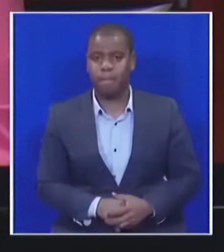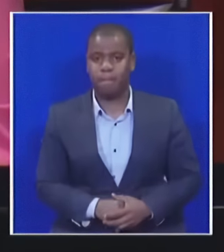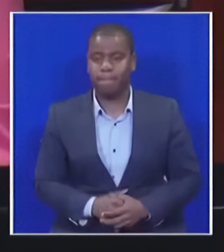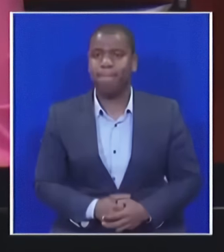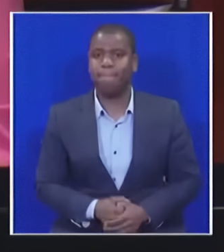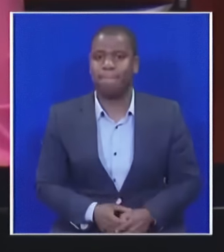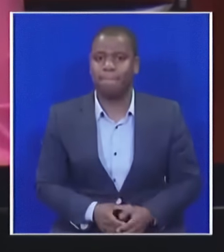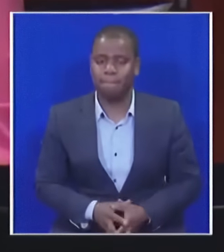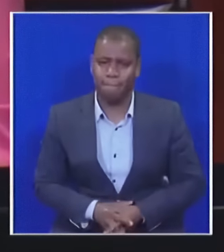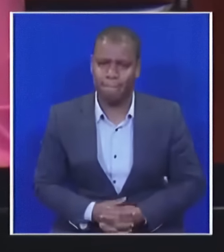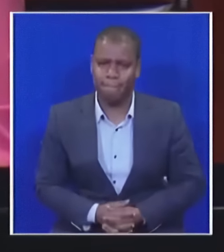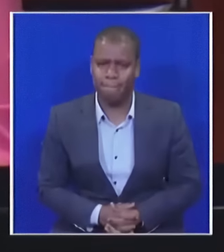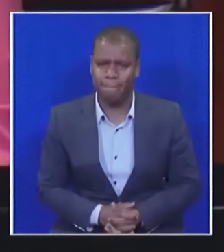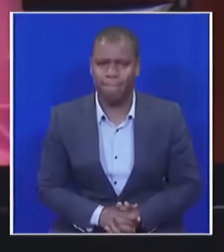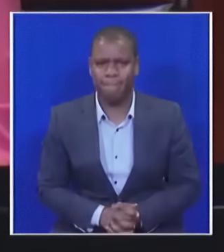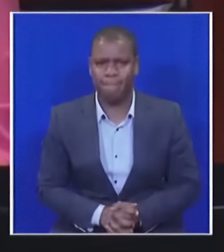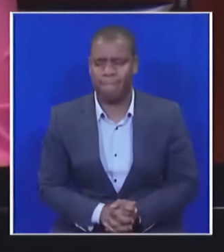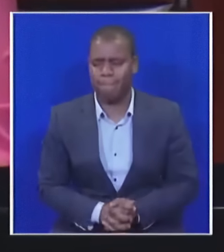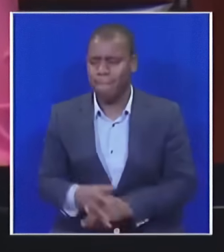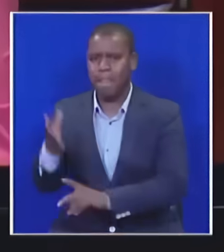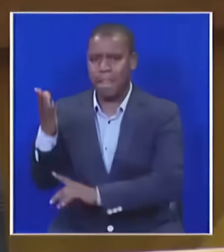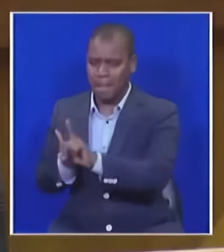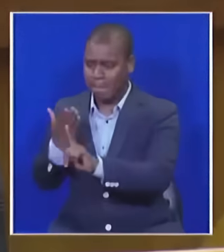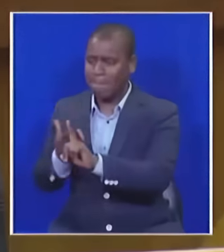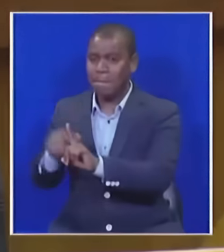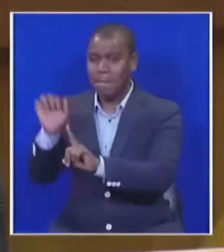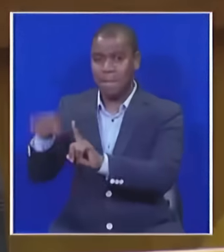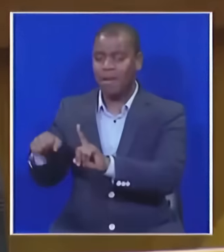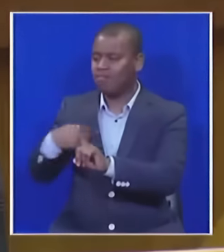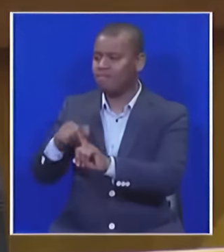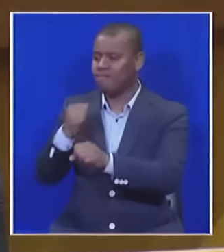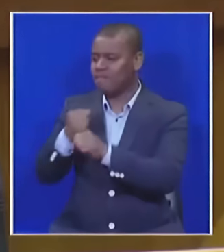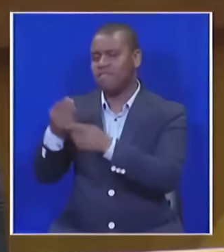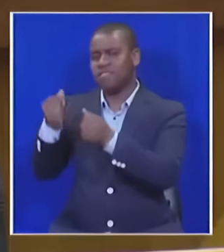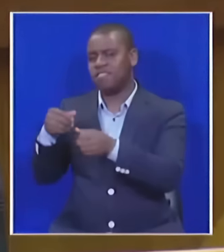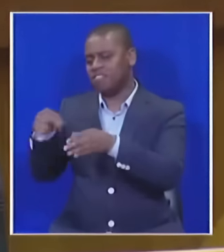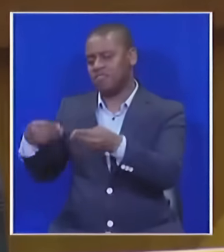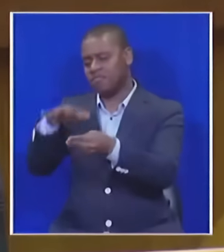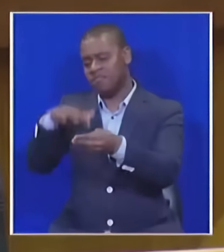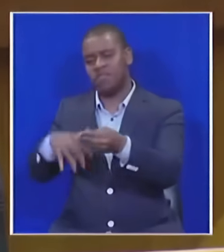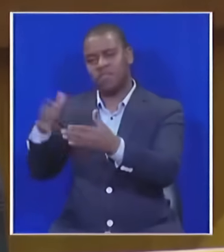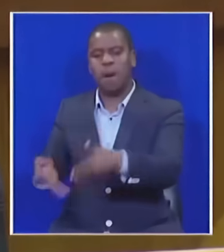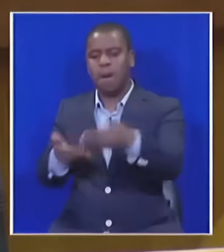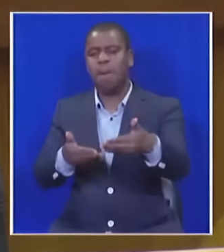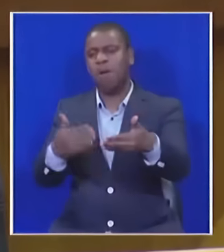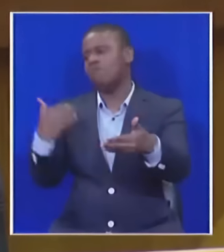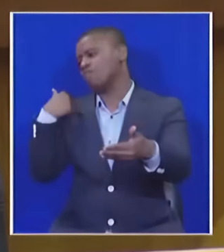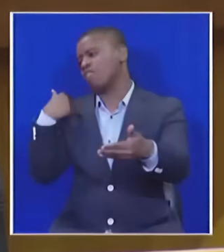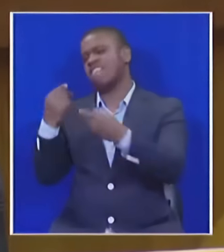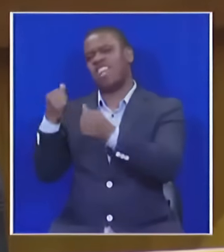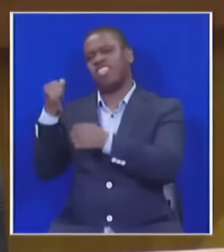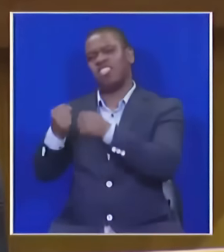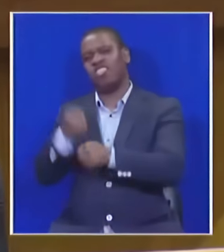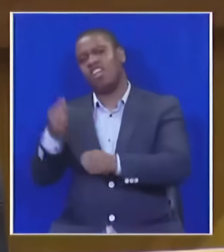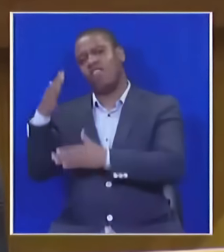Now, Dudu Myeni Zuma has not yet submitted the financial statement of the recently ended financial Point year. of